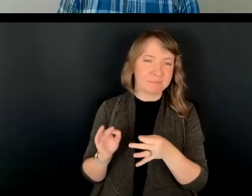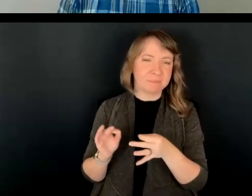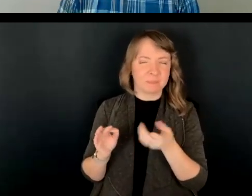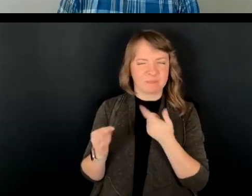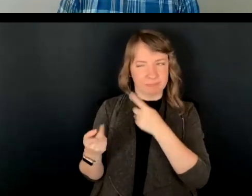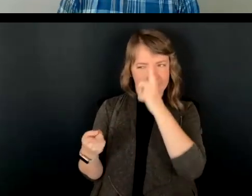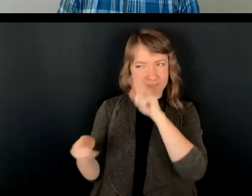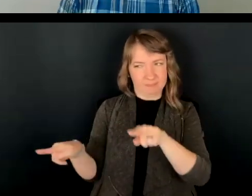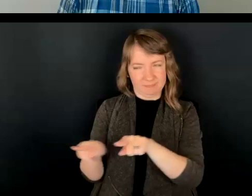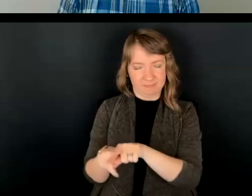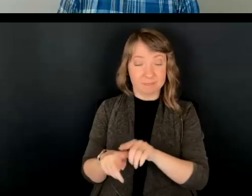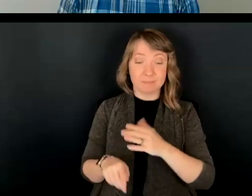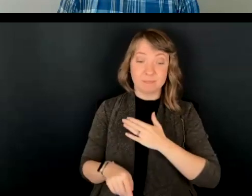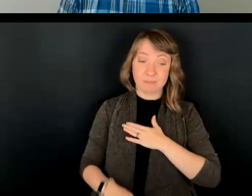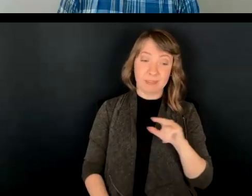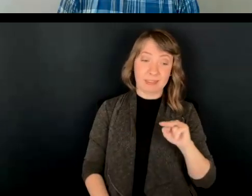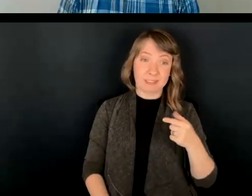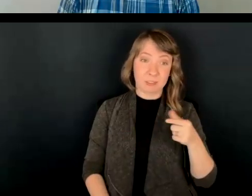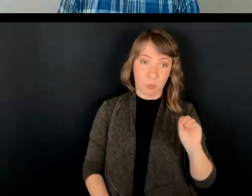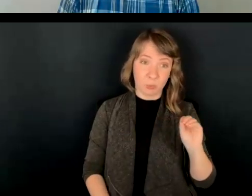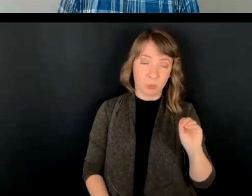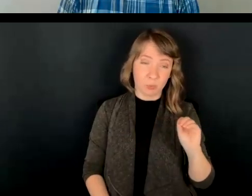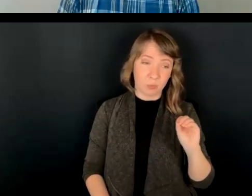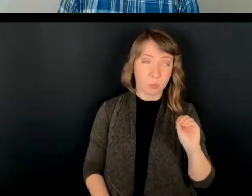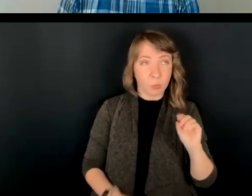the NGO perspective, or at least from our experience,